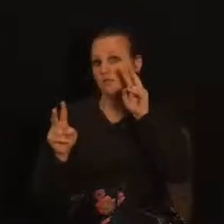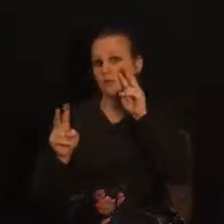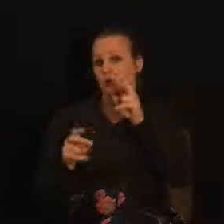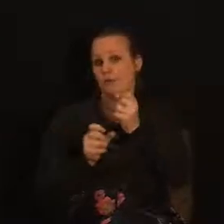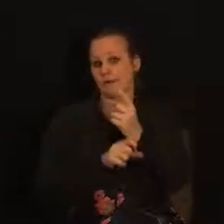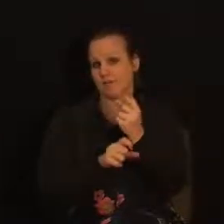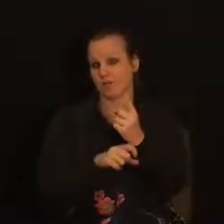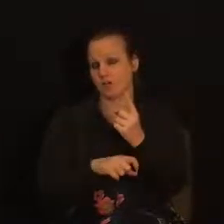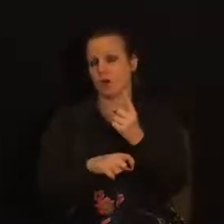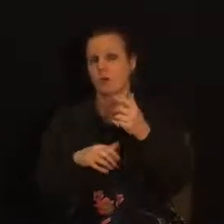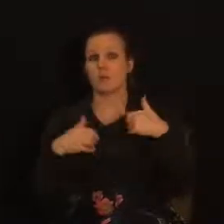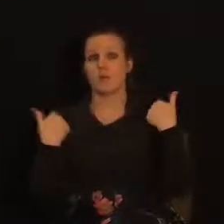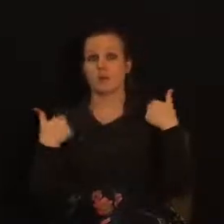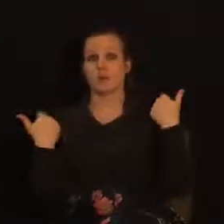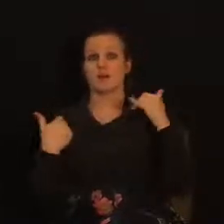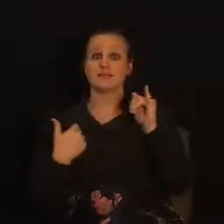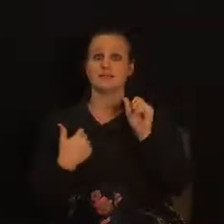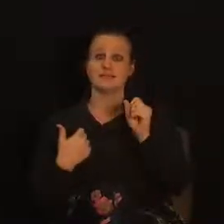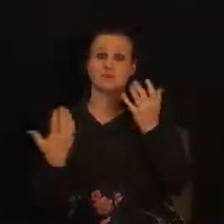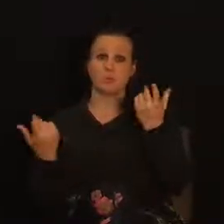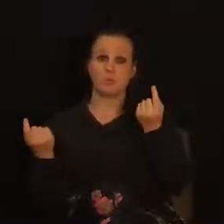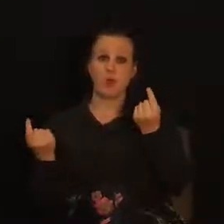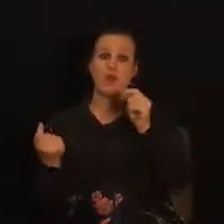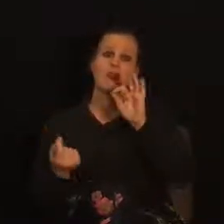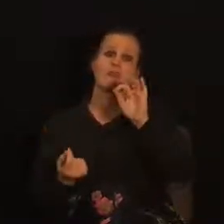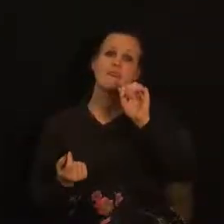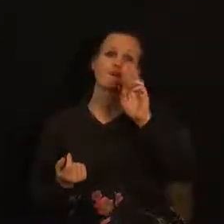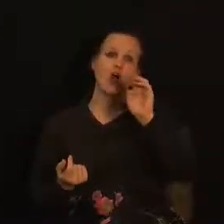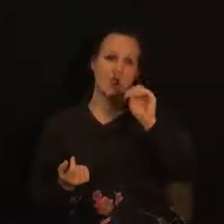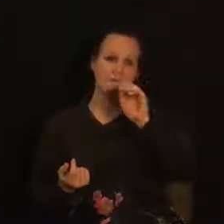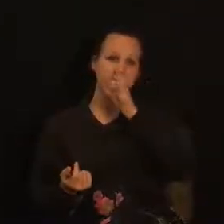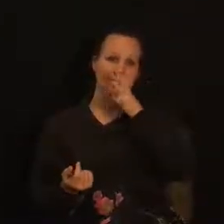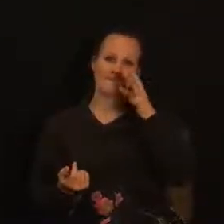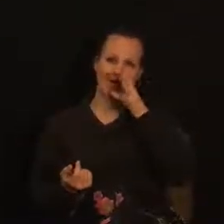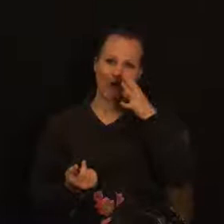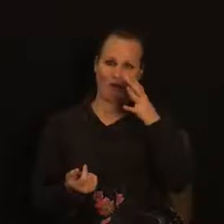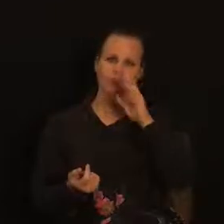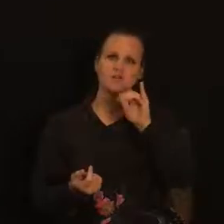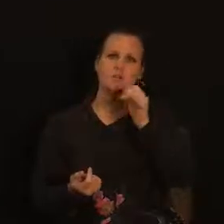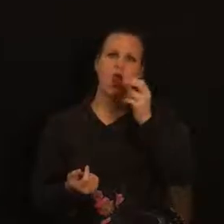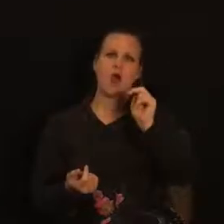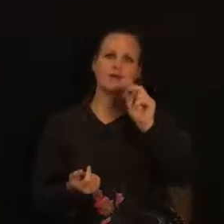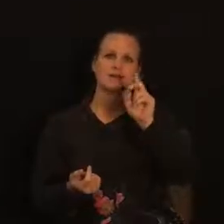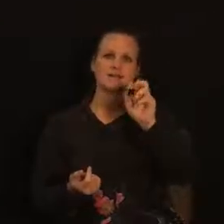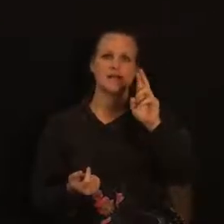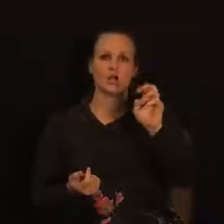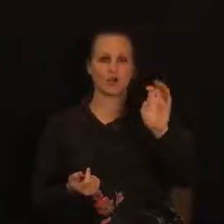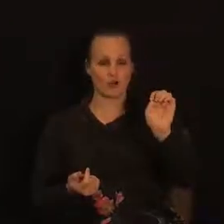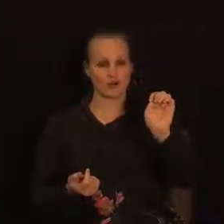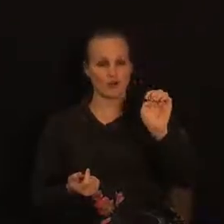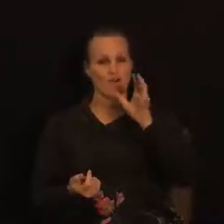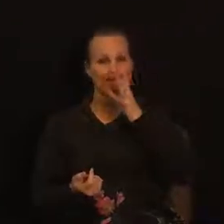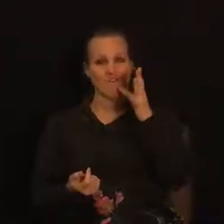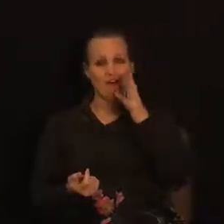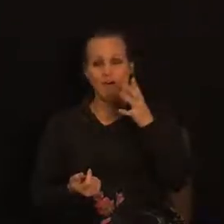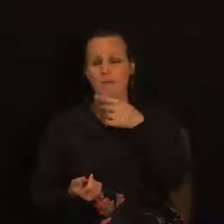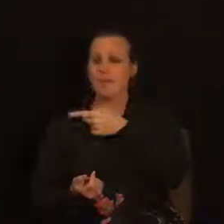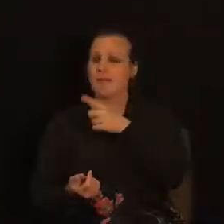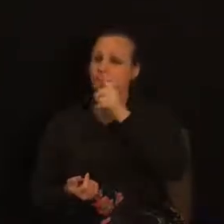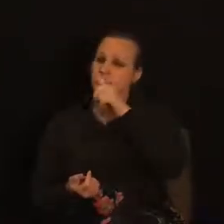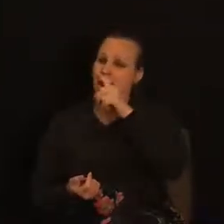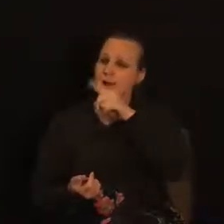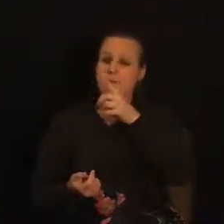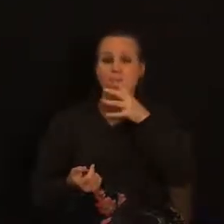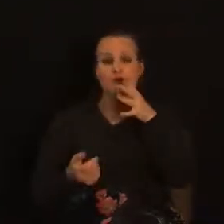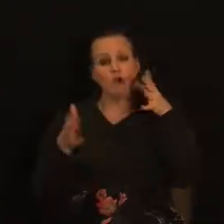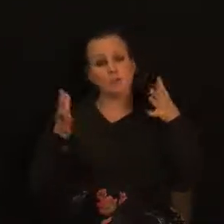they're young is the farm. Have you guys ever had the John Deere farm, right? And the kids go and they like pretend to be farmers and they do these